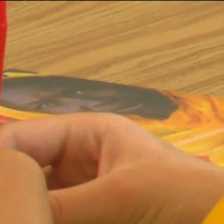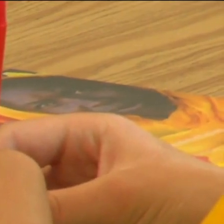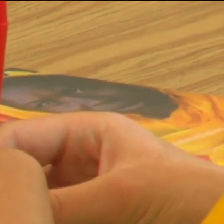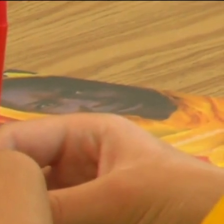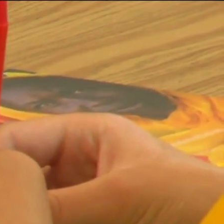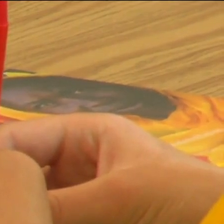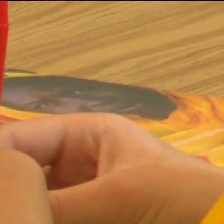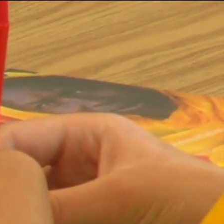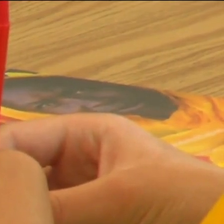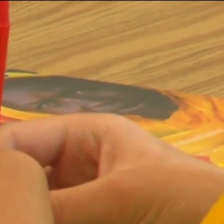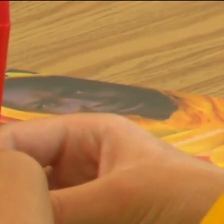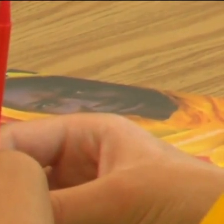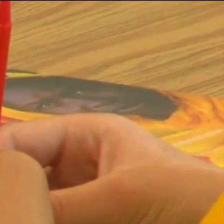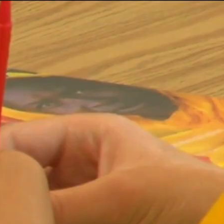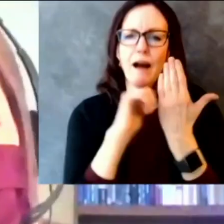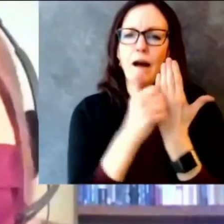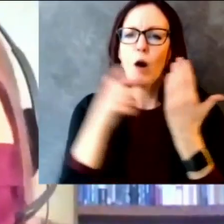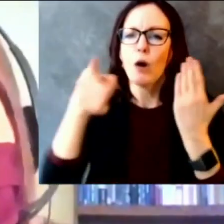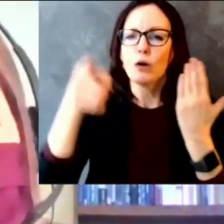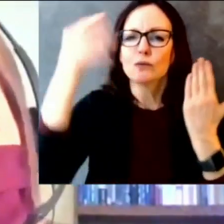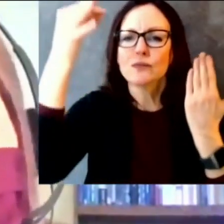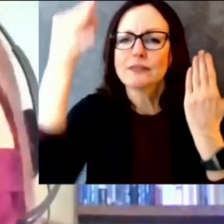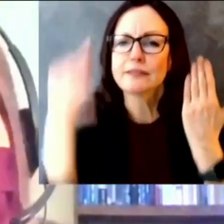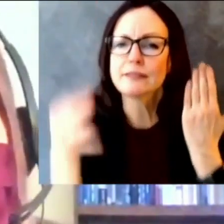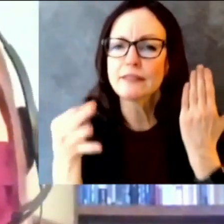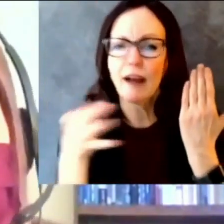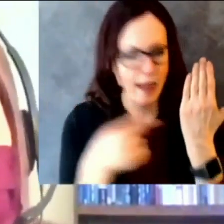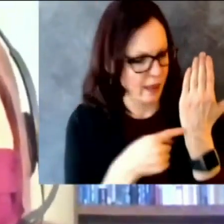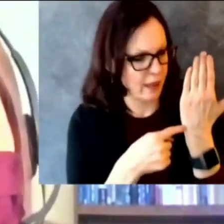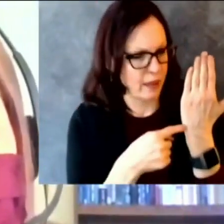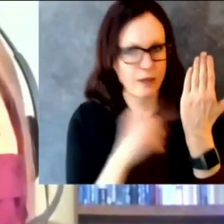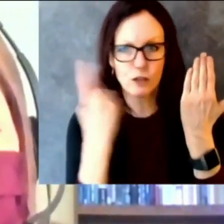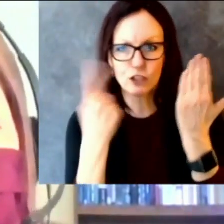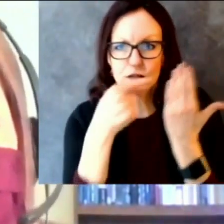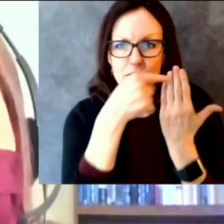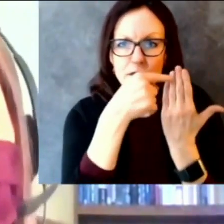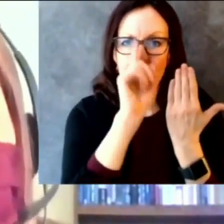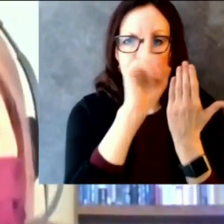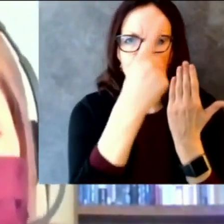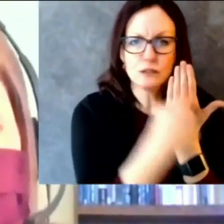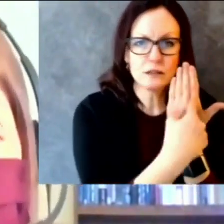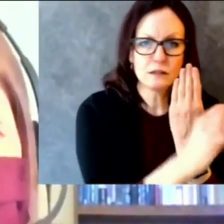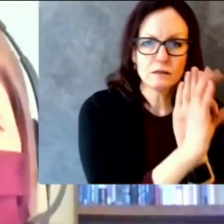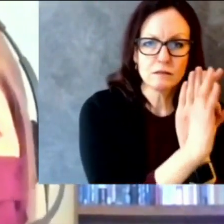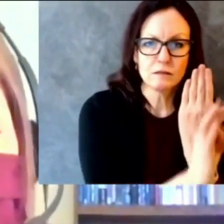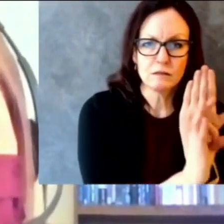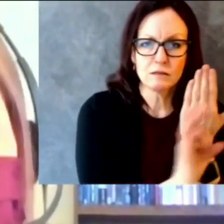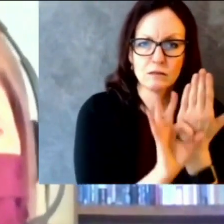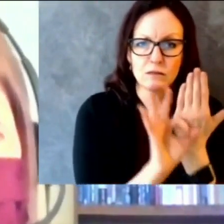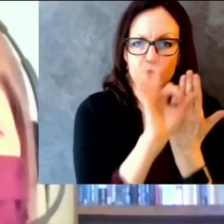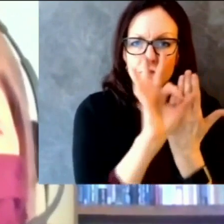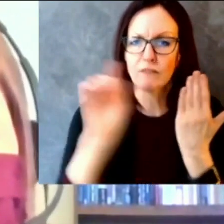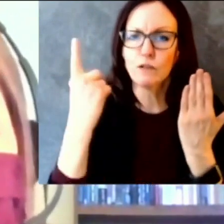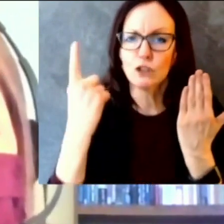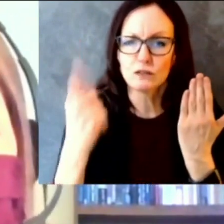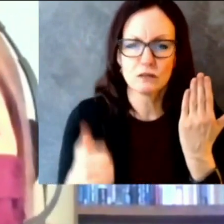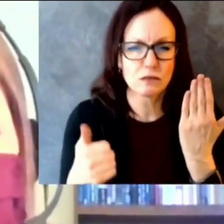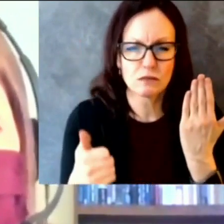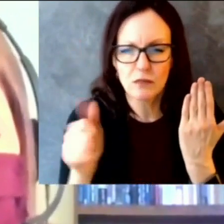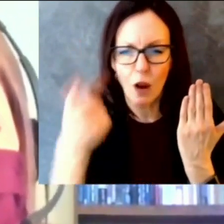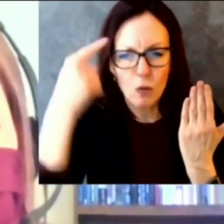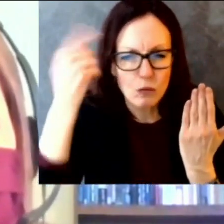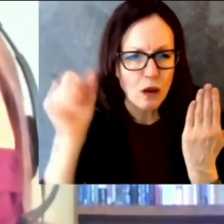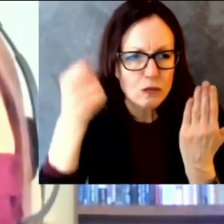will get. We're going to rank the districts, and we're going to use the percentage of students in free and reduced hot